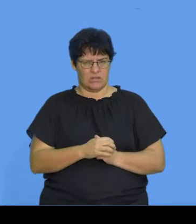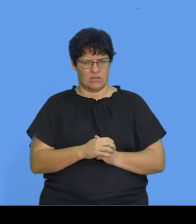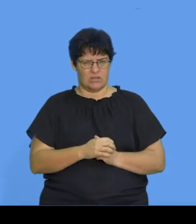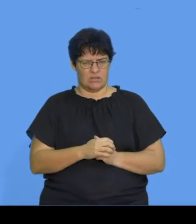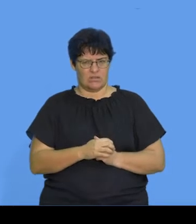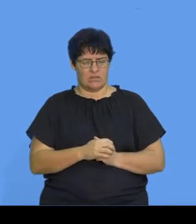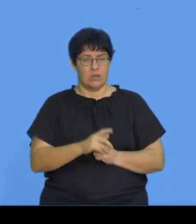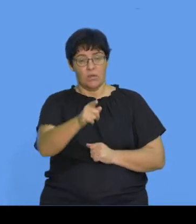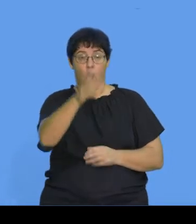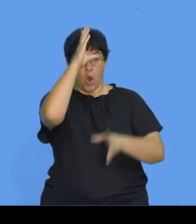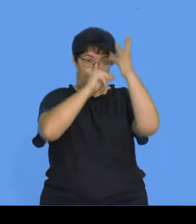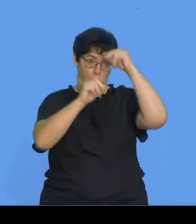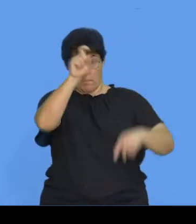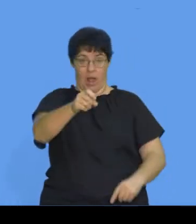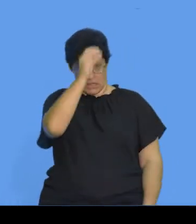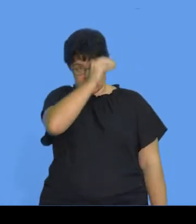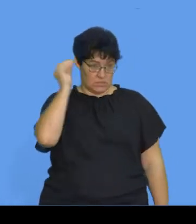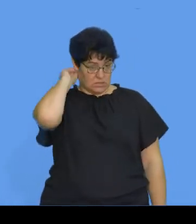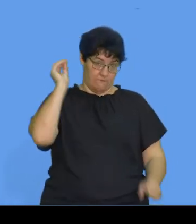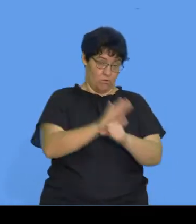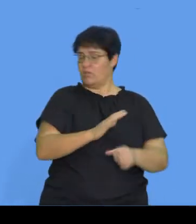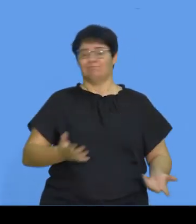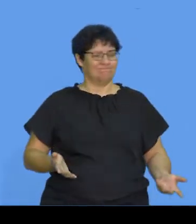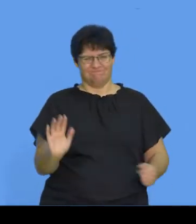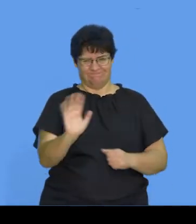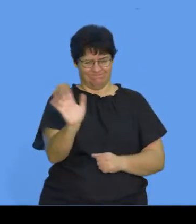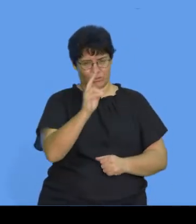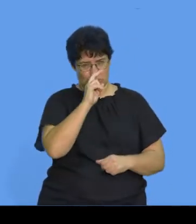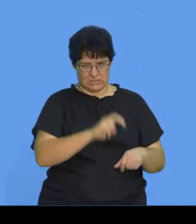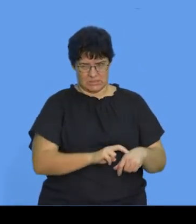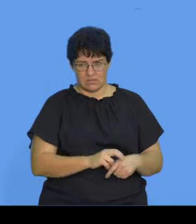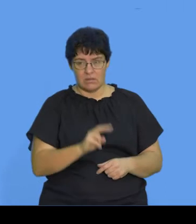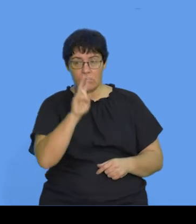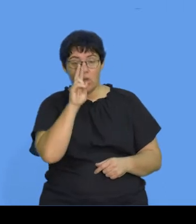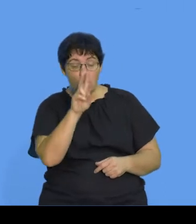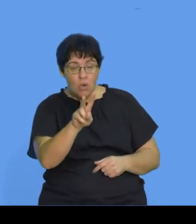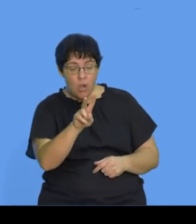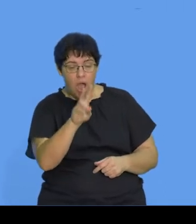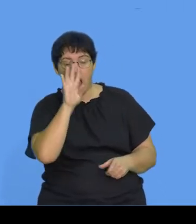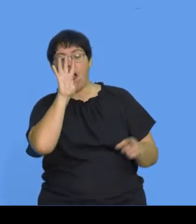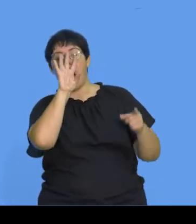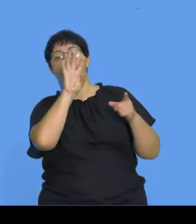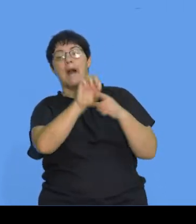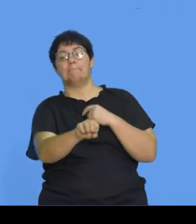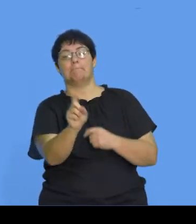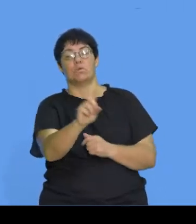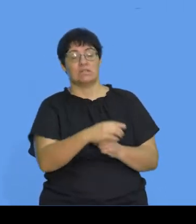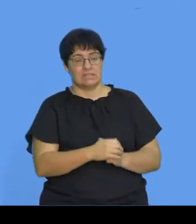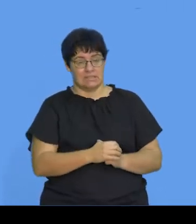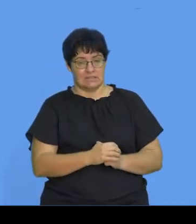You do not need to learn this. You do not need to learn it. But what you do need to